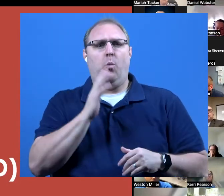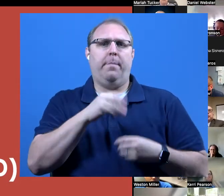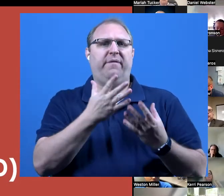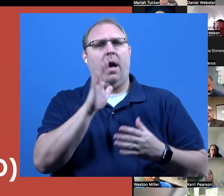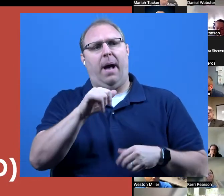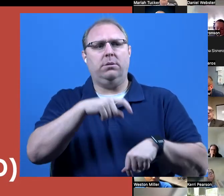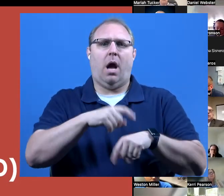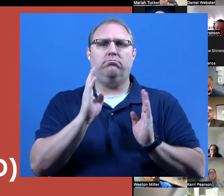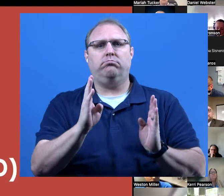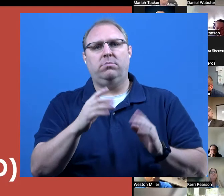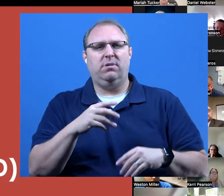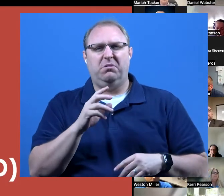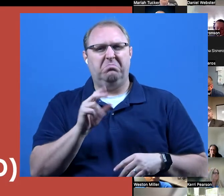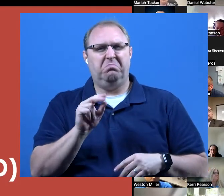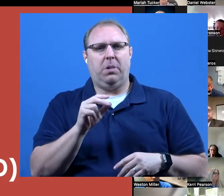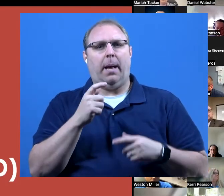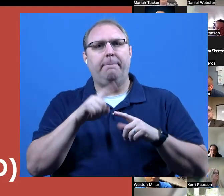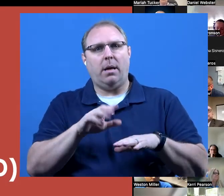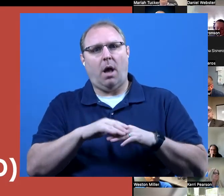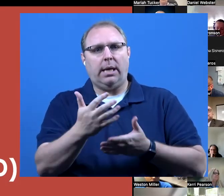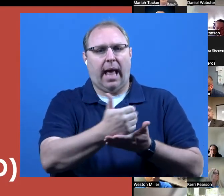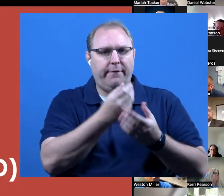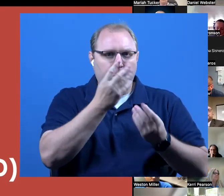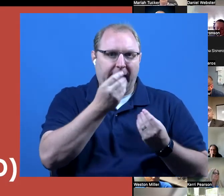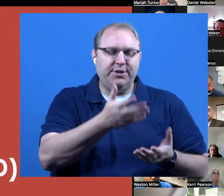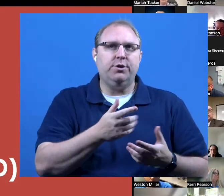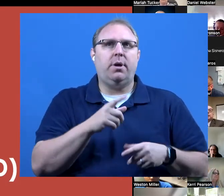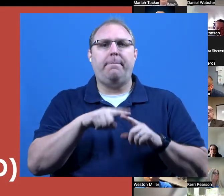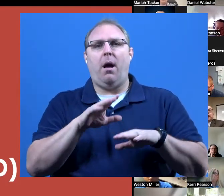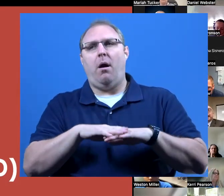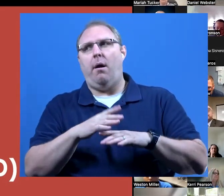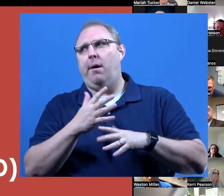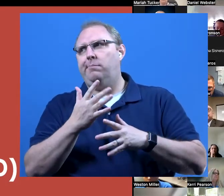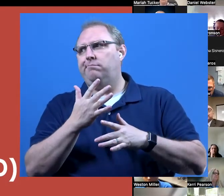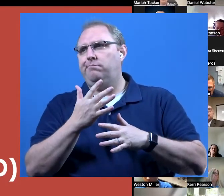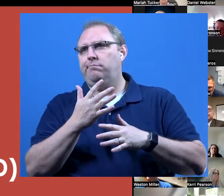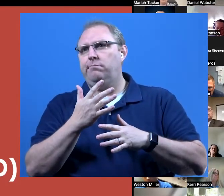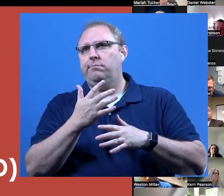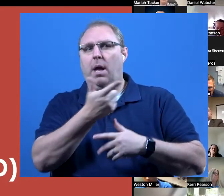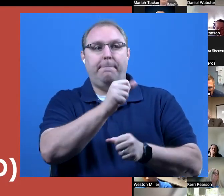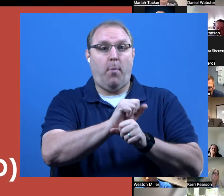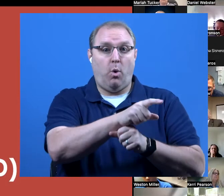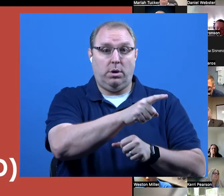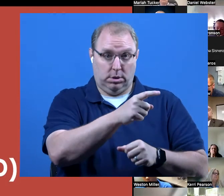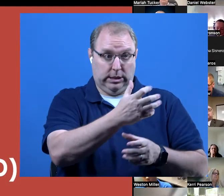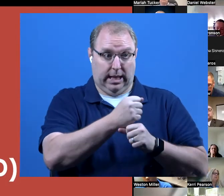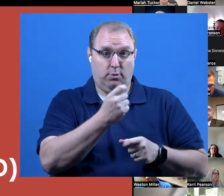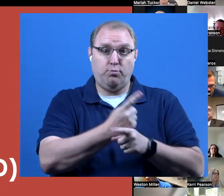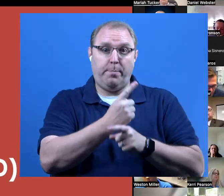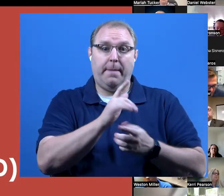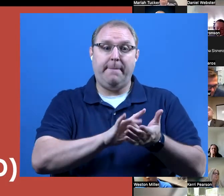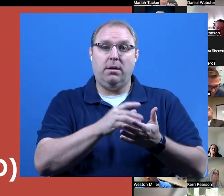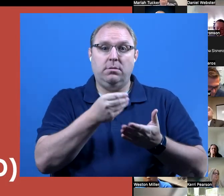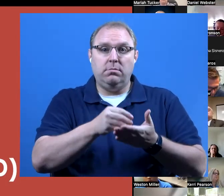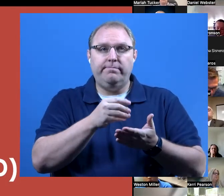the employee gets us the medical documentation that's necessary and what it is they're asking for and how complicated it